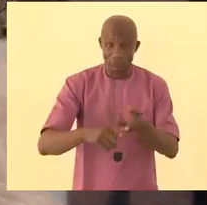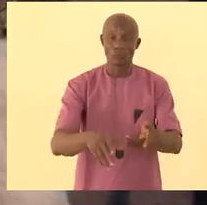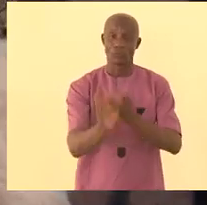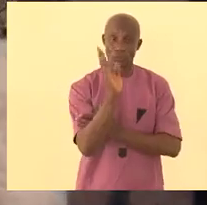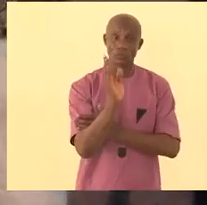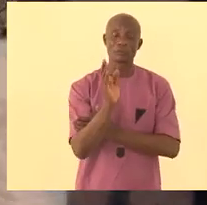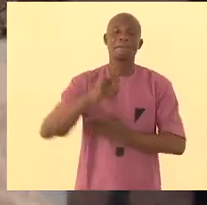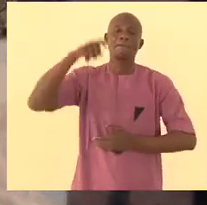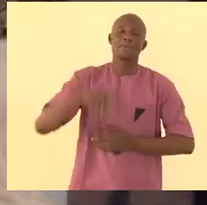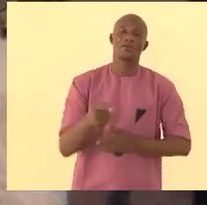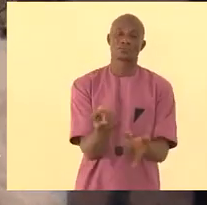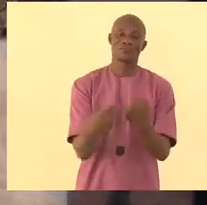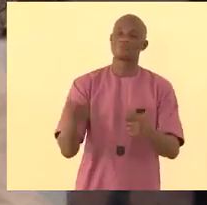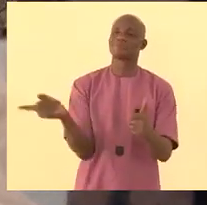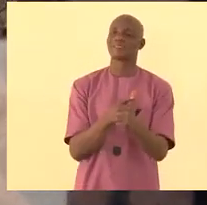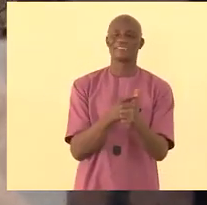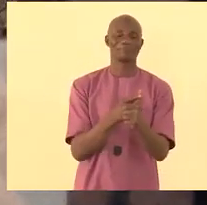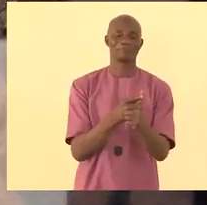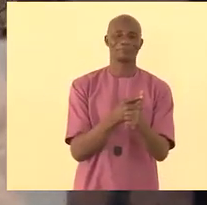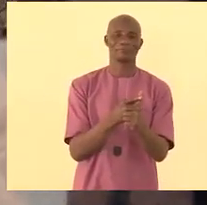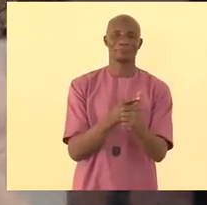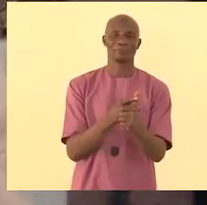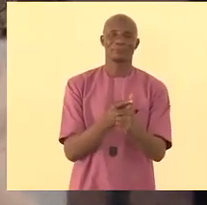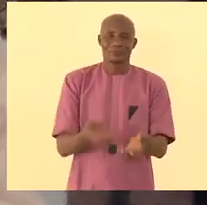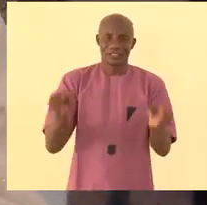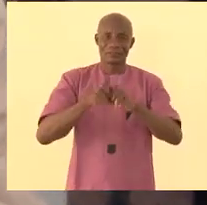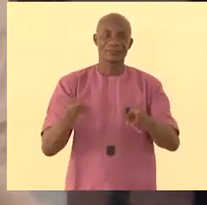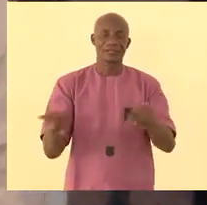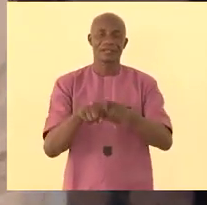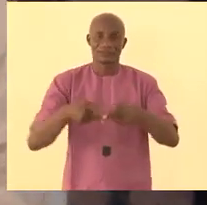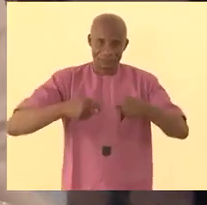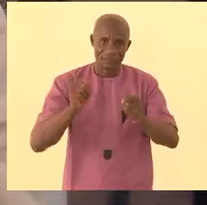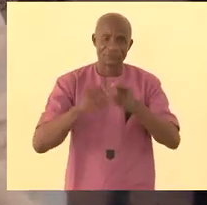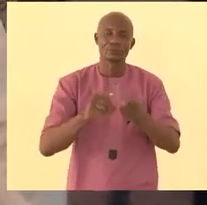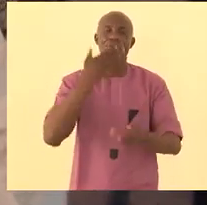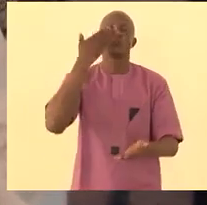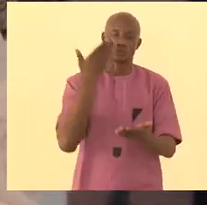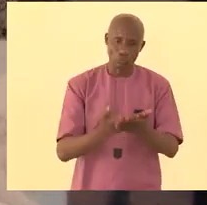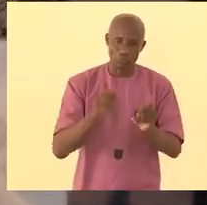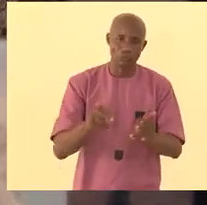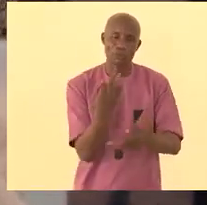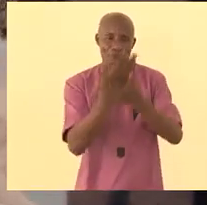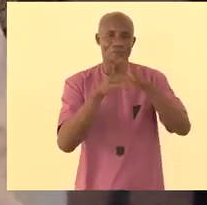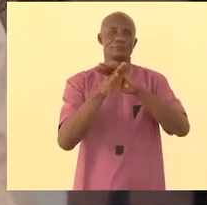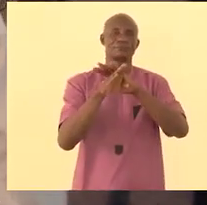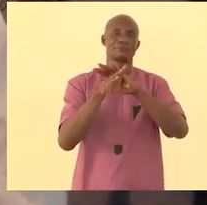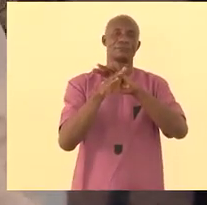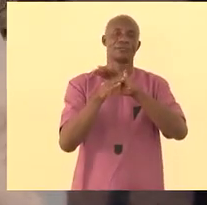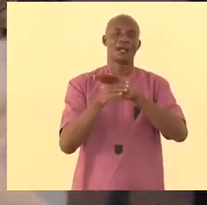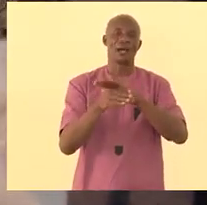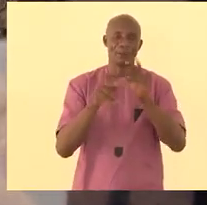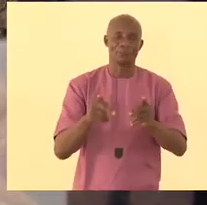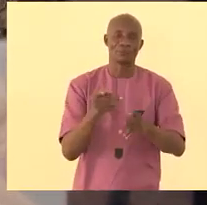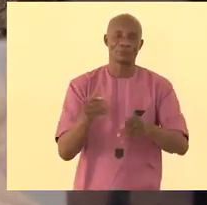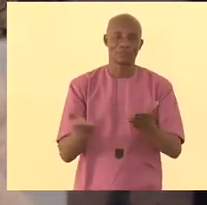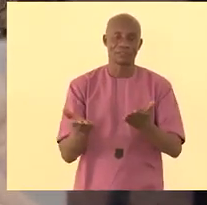God must always come first. Even as we try to be good citizens of heaven and citizens of